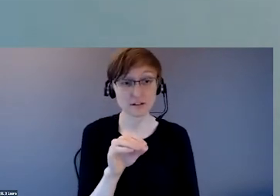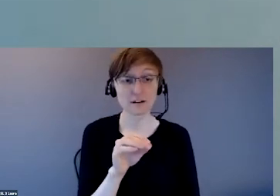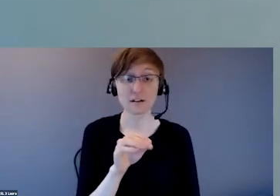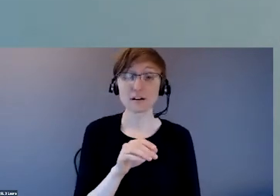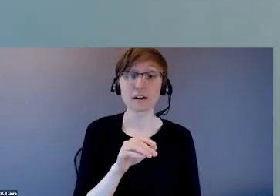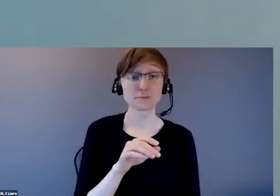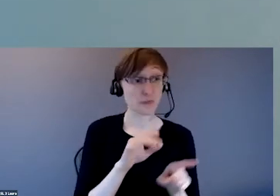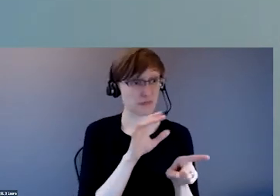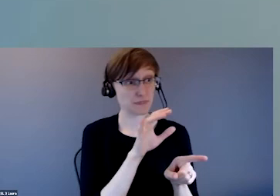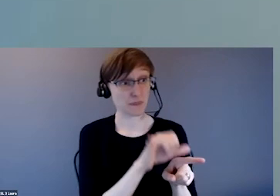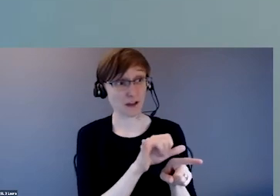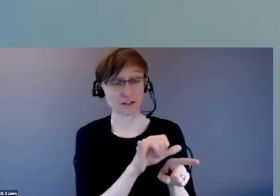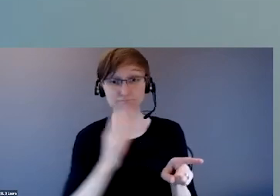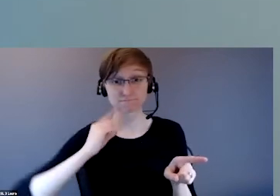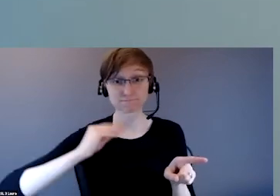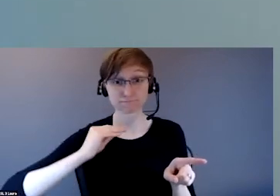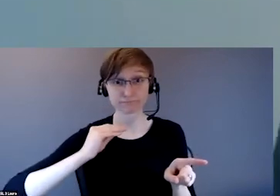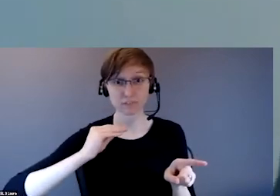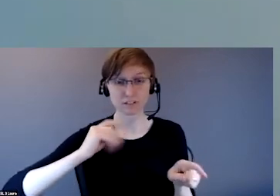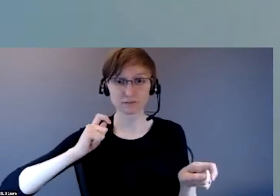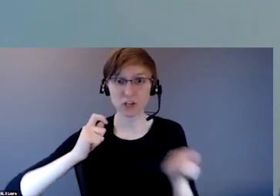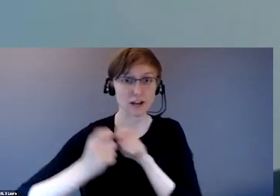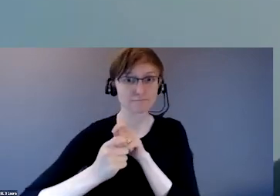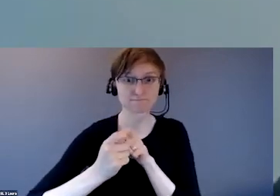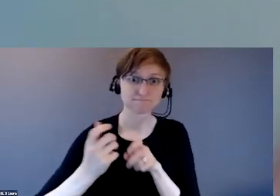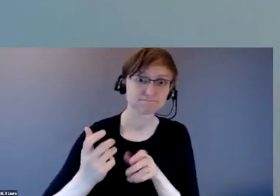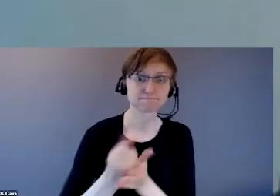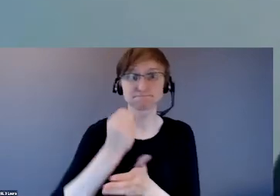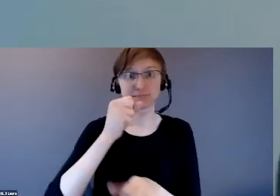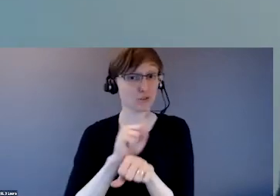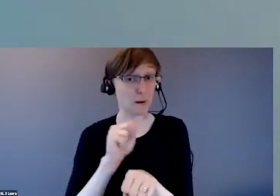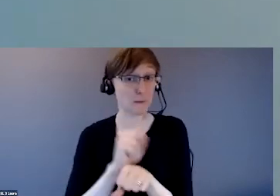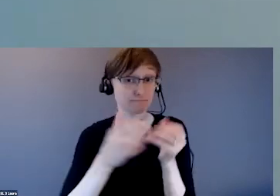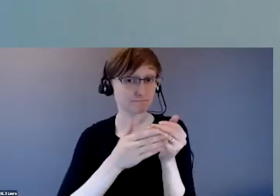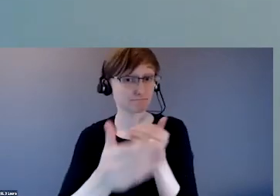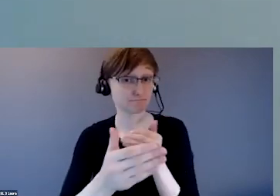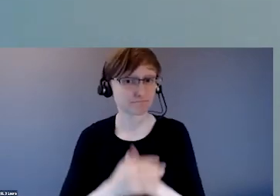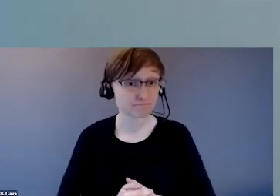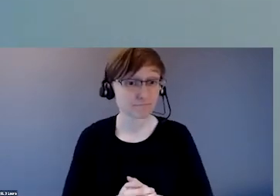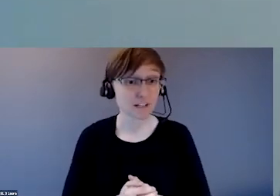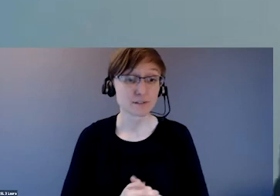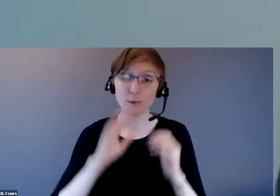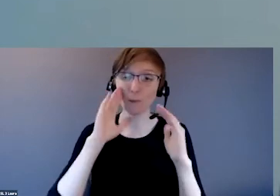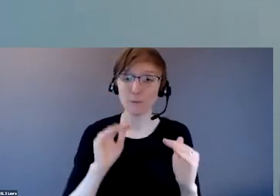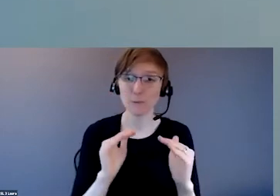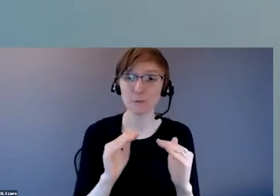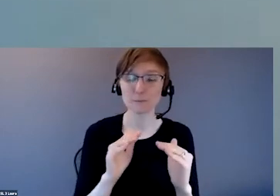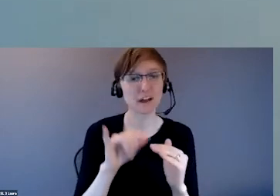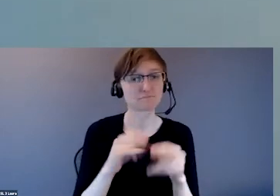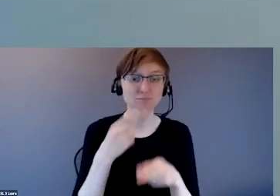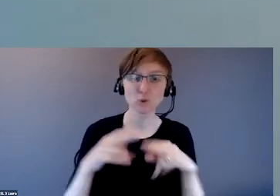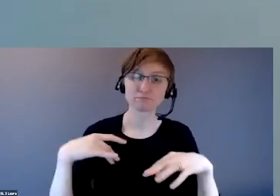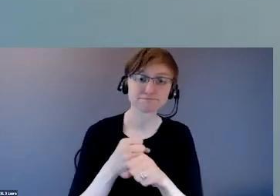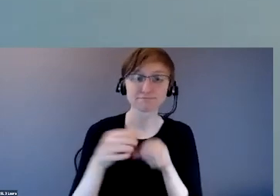significant and meaningful employment from these mentoring matches. So I hope this provides you with a quick overview of